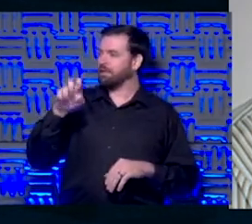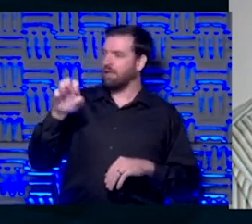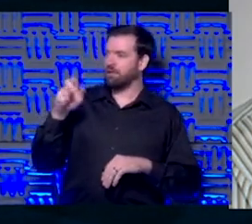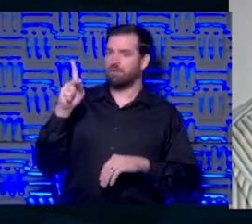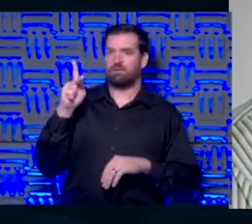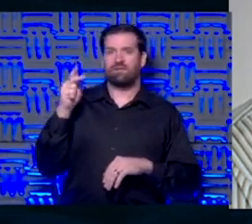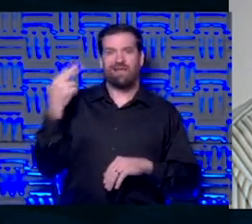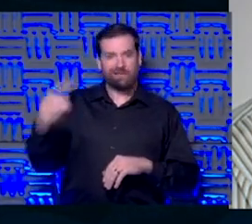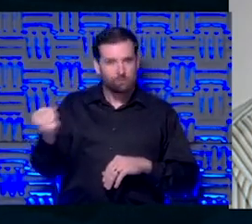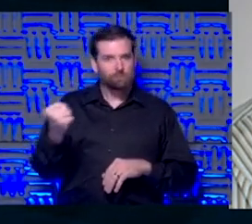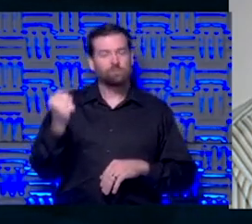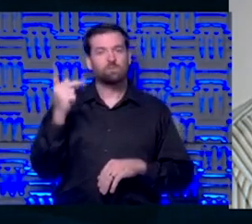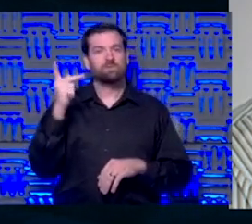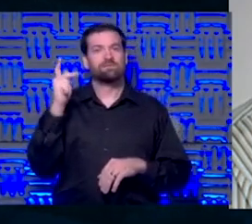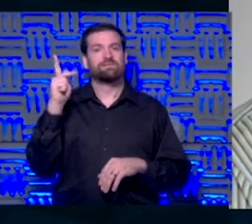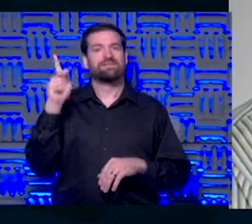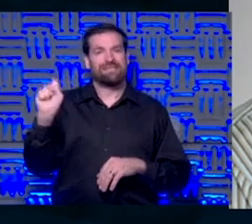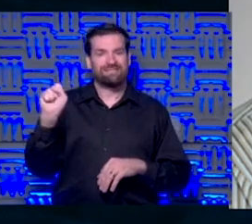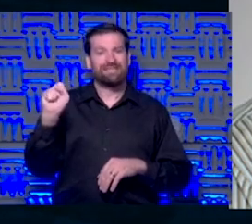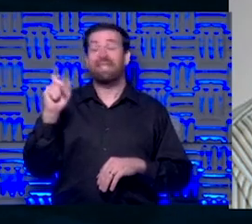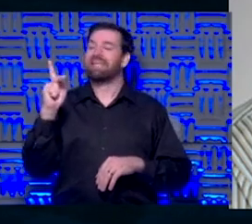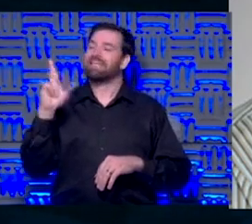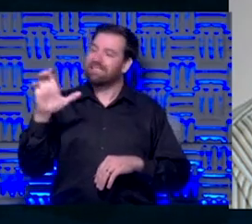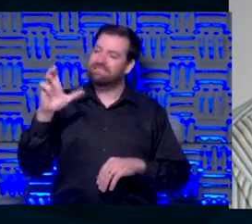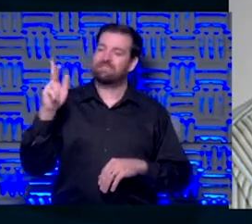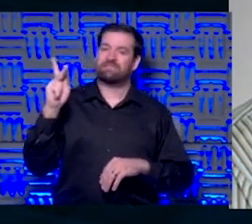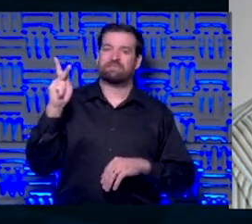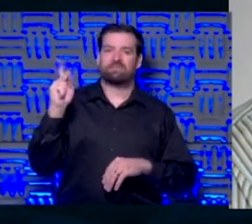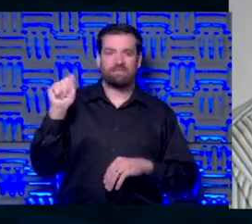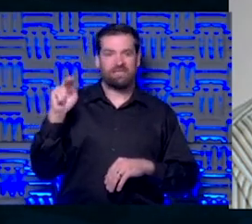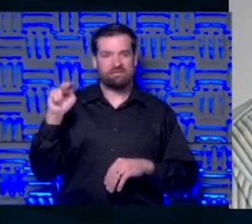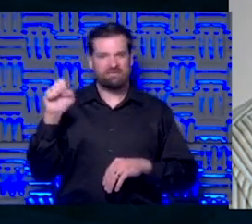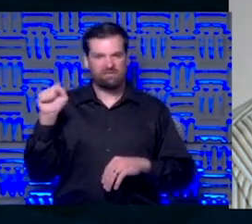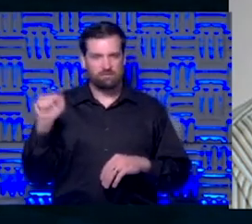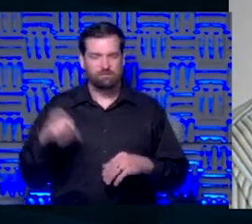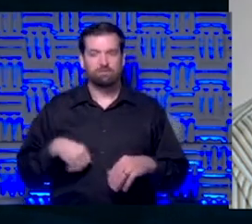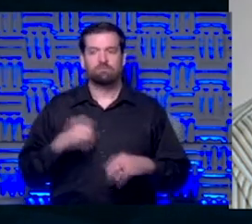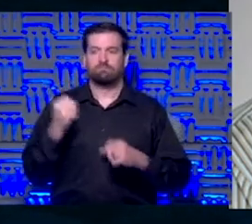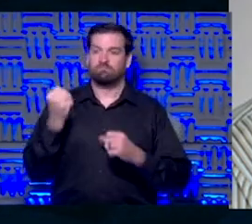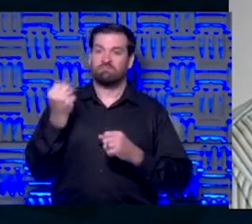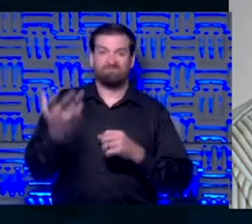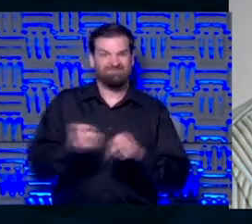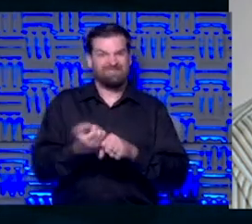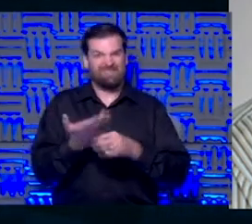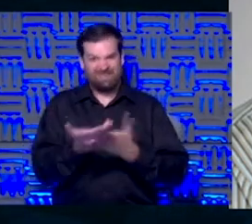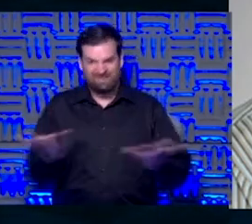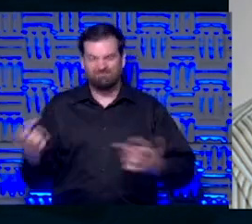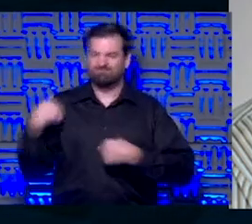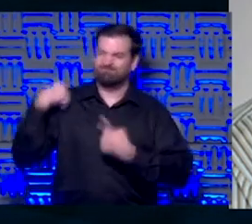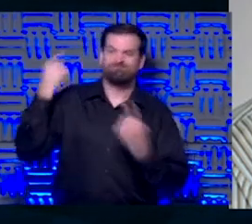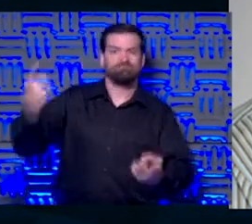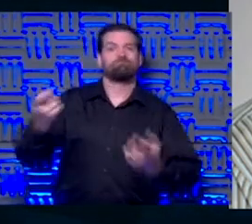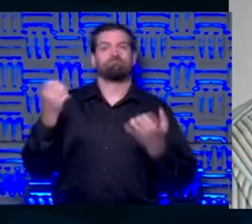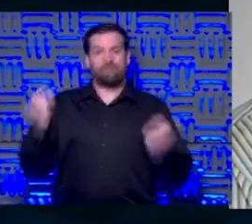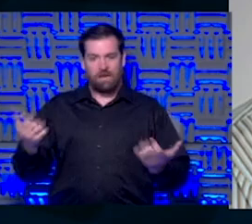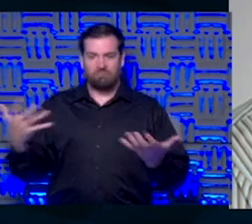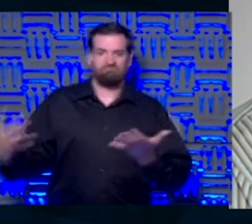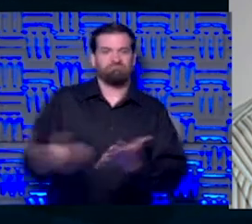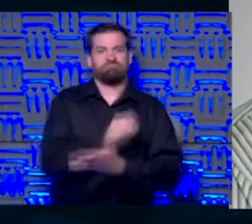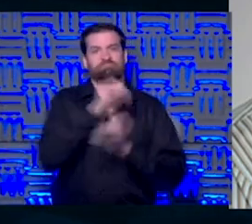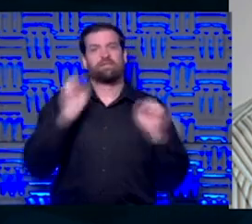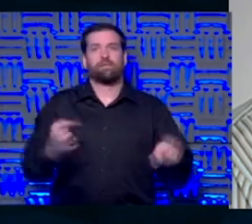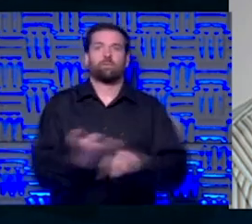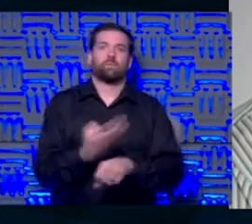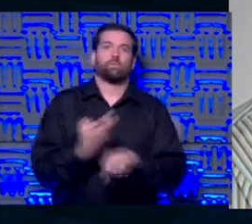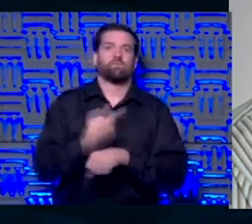City, Kansas. And so they've done a lot of innovative things over the years that I think can be leveraged now to really help